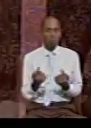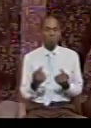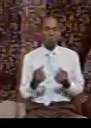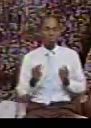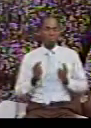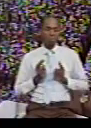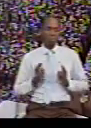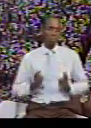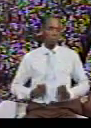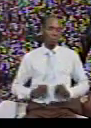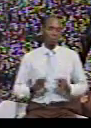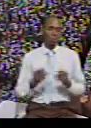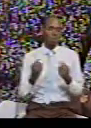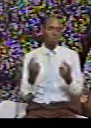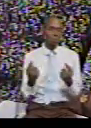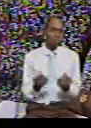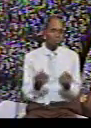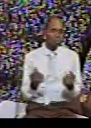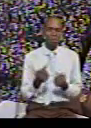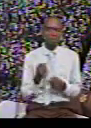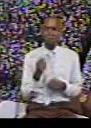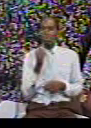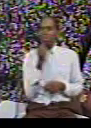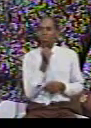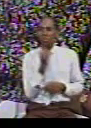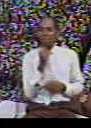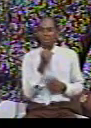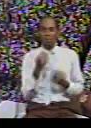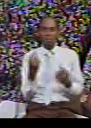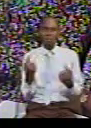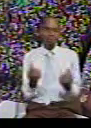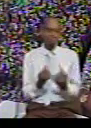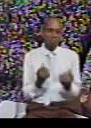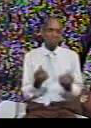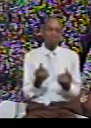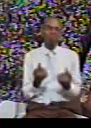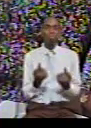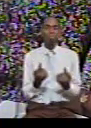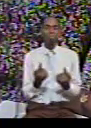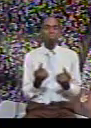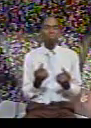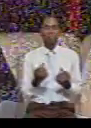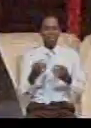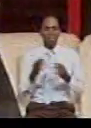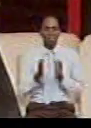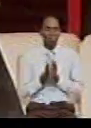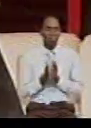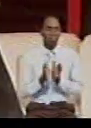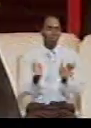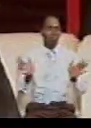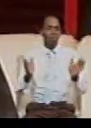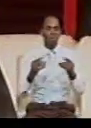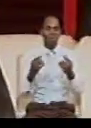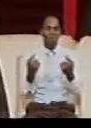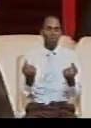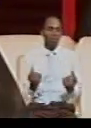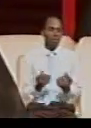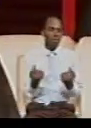sins, so-called. Secret sins, so-called. Public sins,